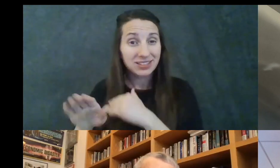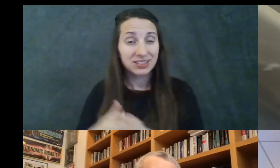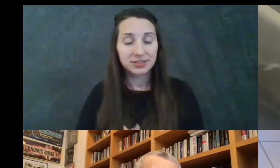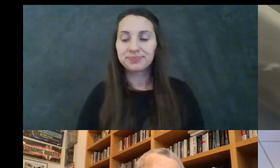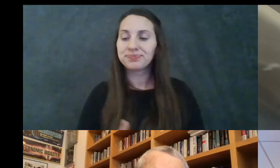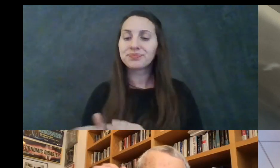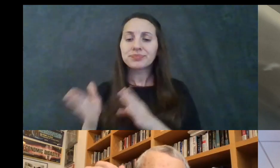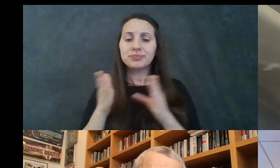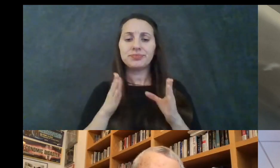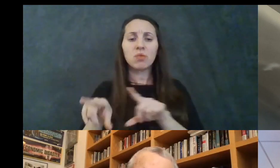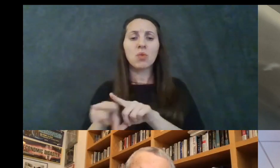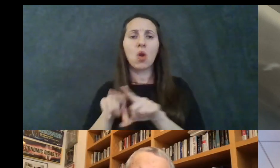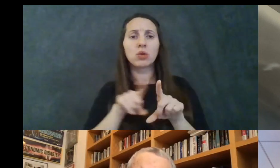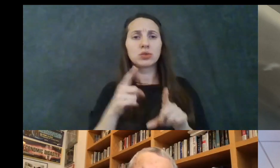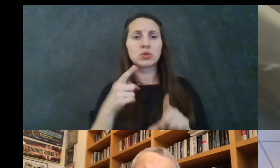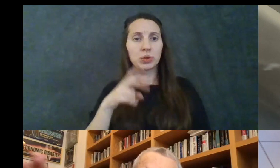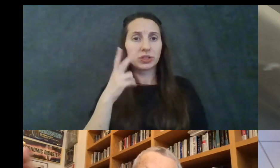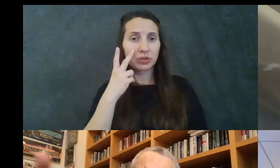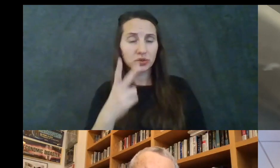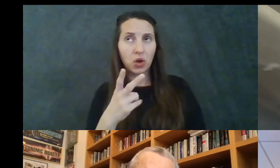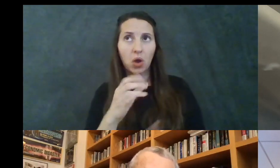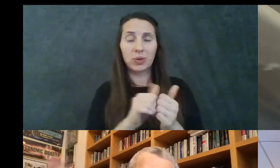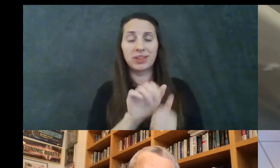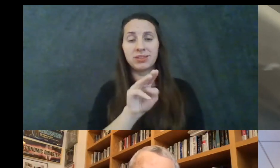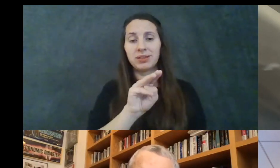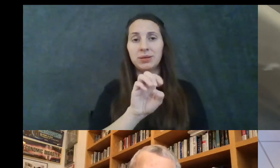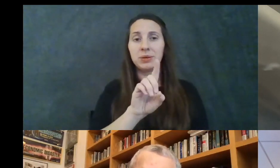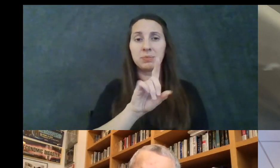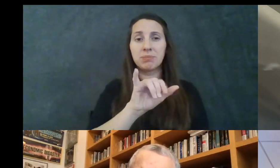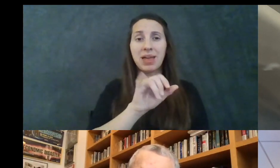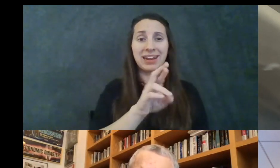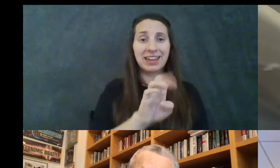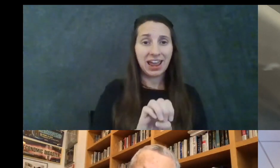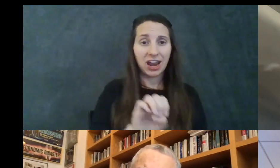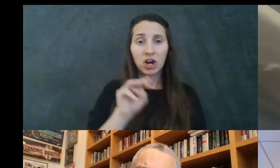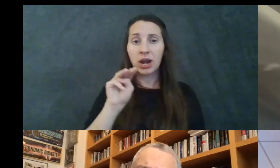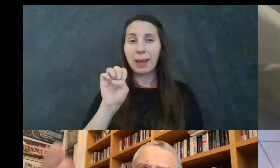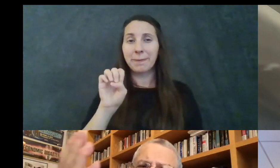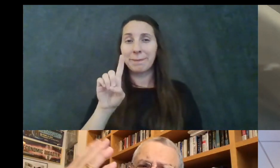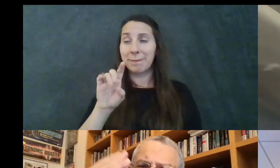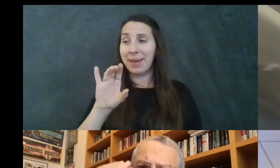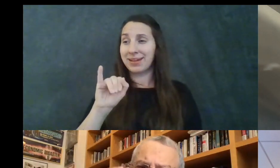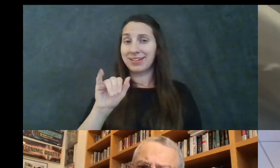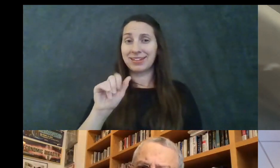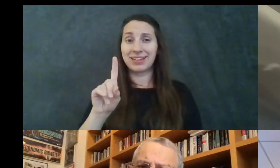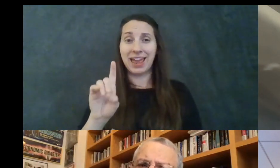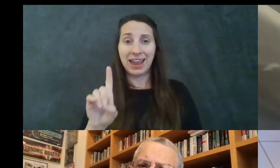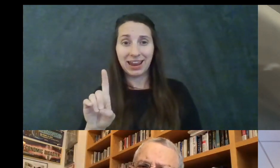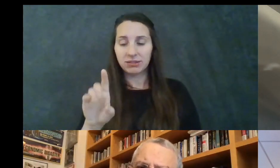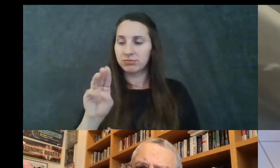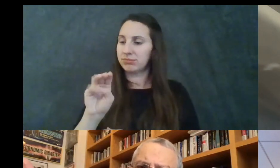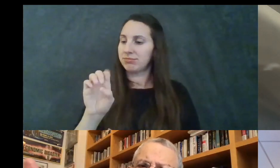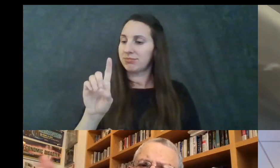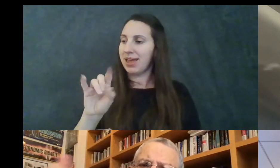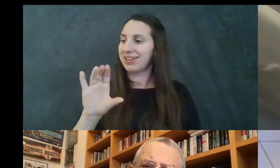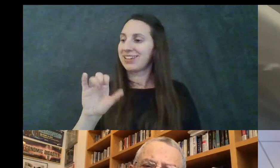with Medicare and Medicaid and the debates over Medicaid in the states, where disability now